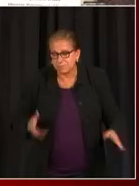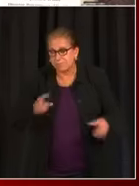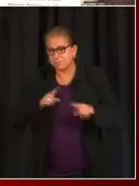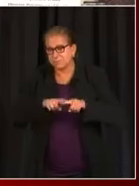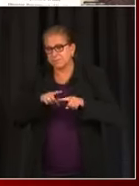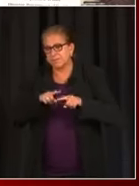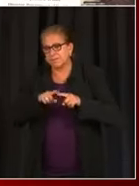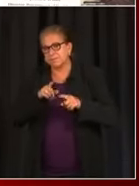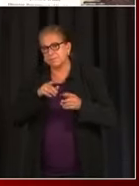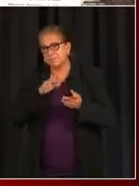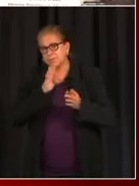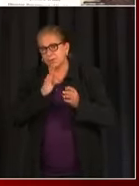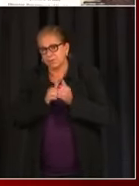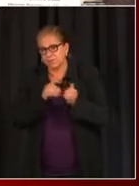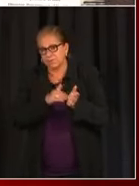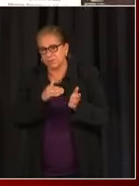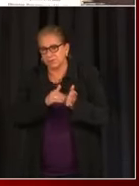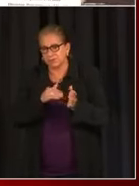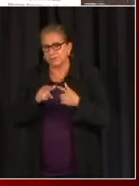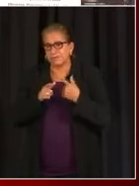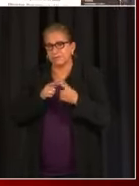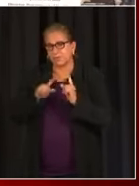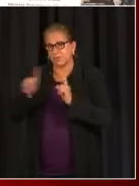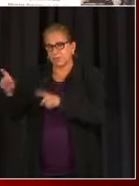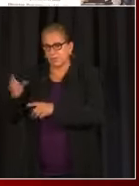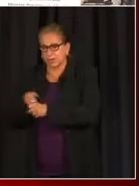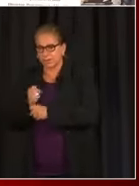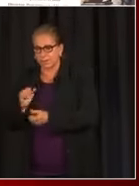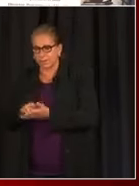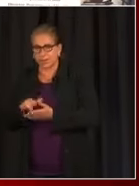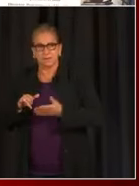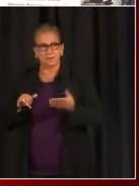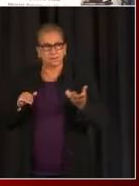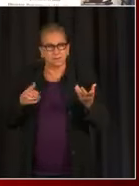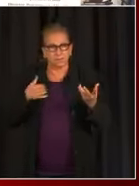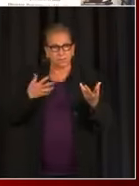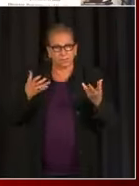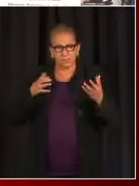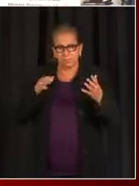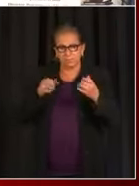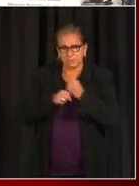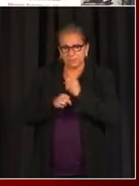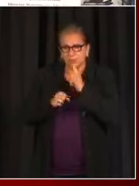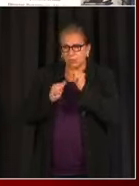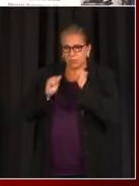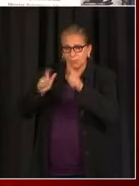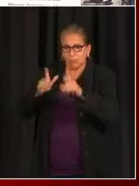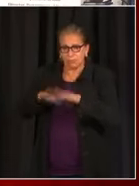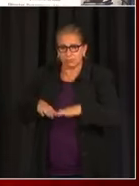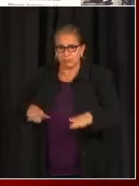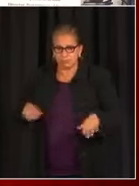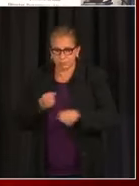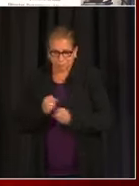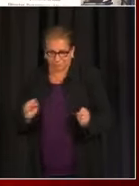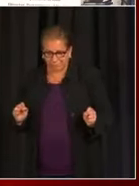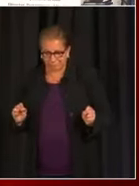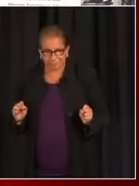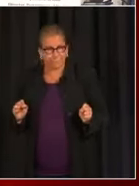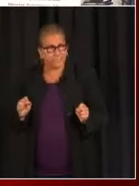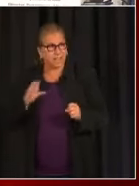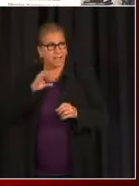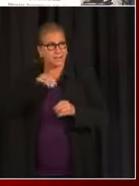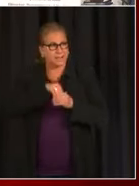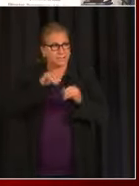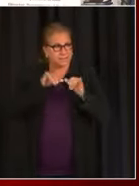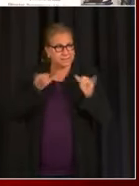by walk-up. In order to make this work and to ensure that all of the children who are in our school systems, public,